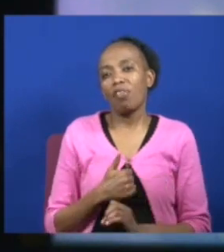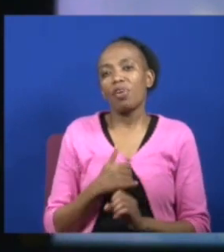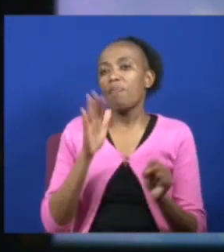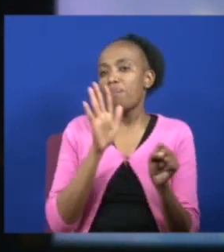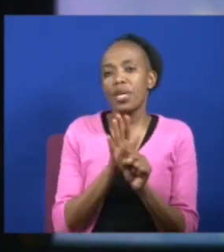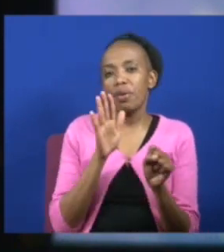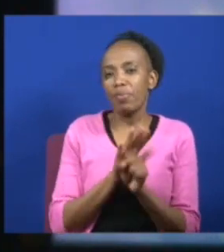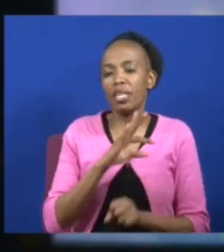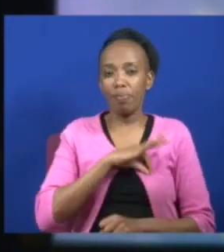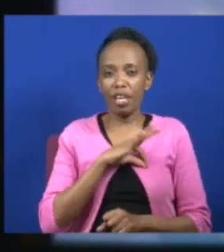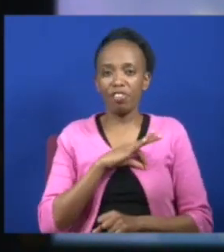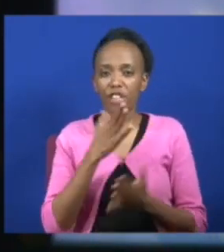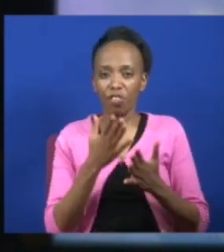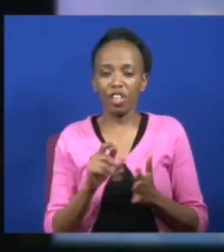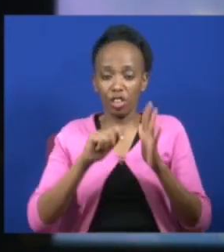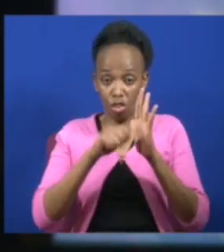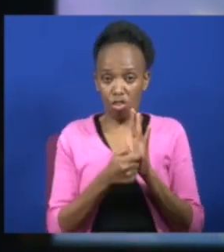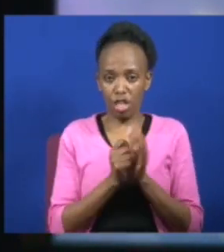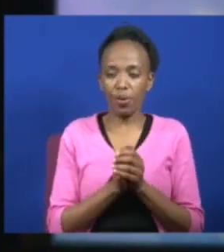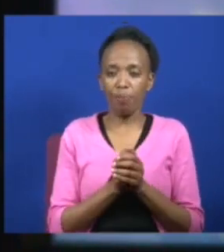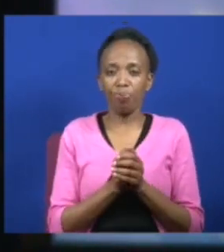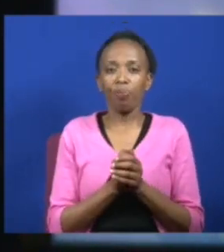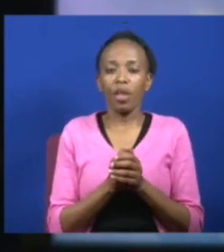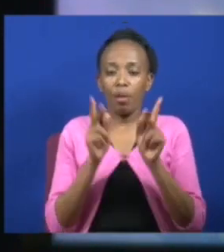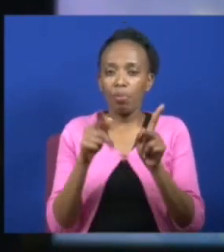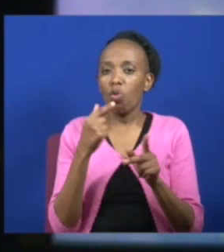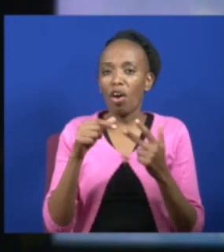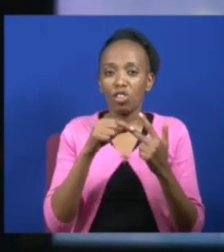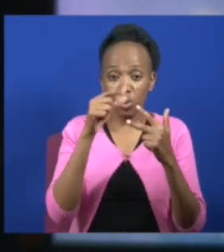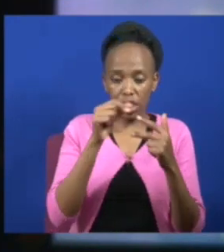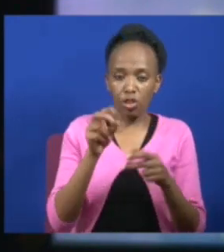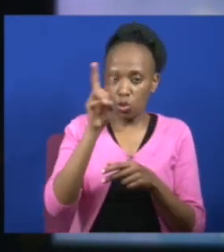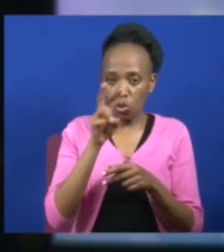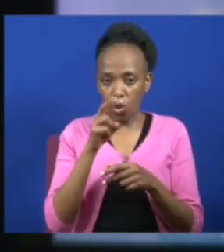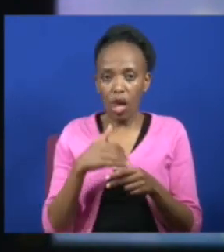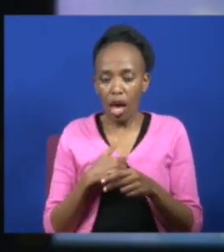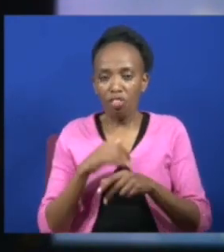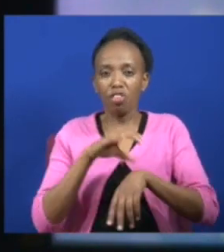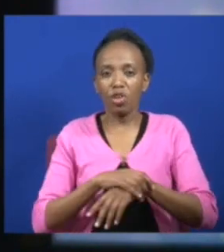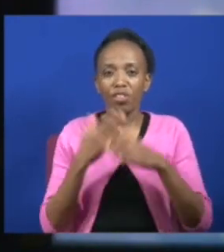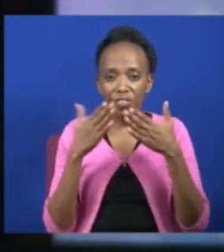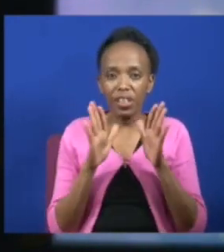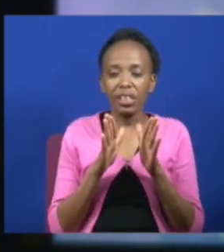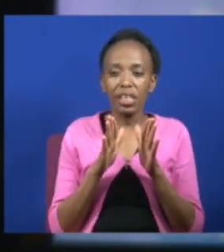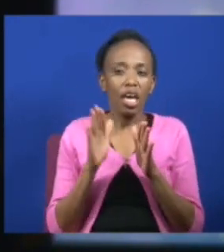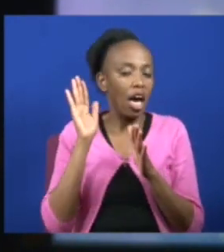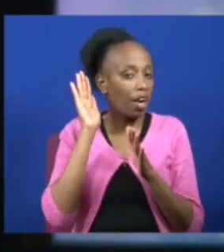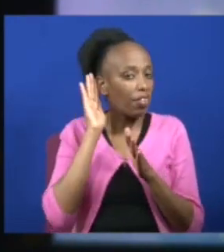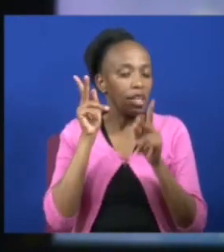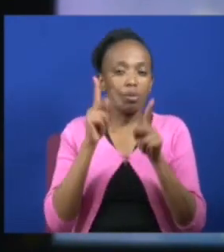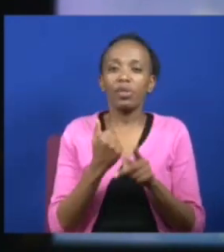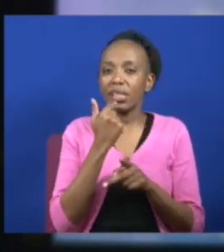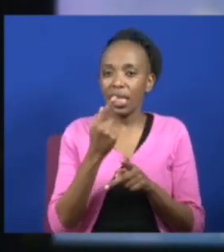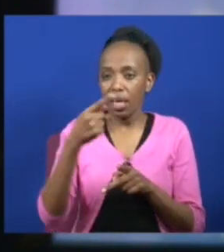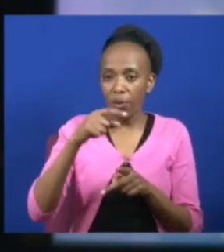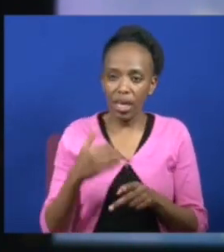There are many benefits of this lockdown. And those who have chosen to look for them, they have found them. And I've heard people say,